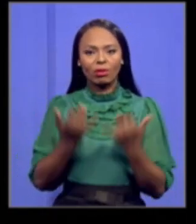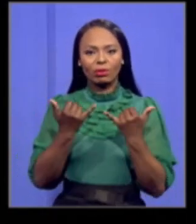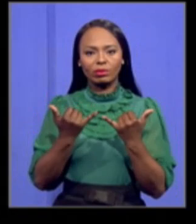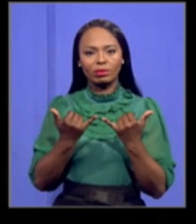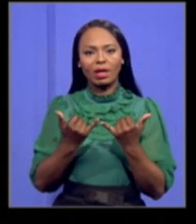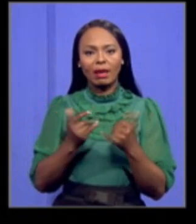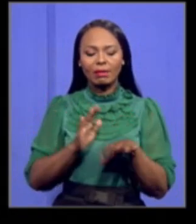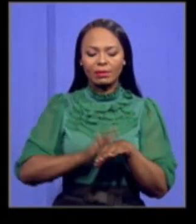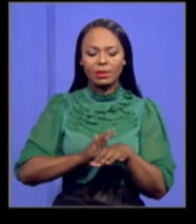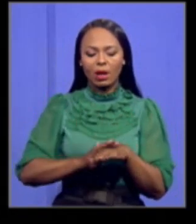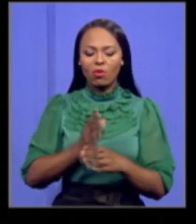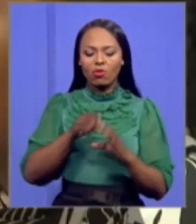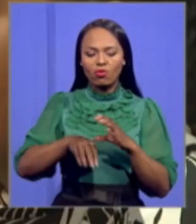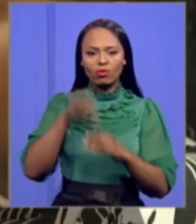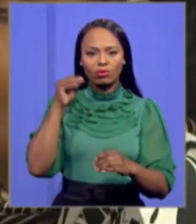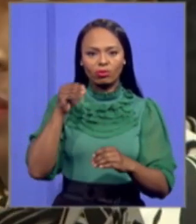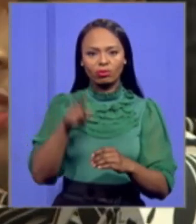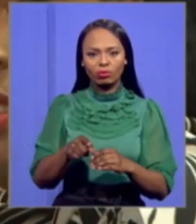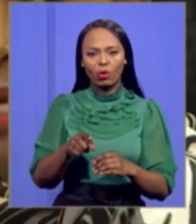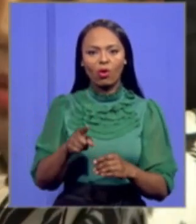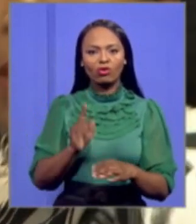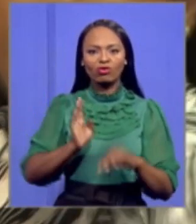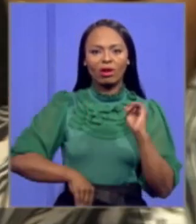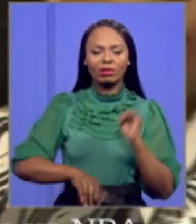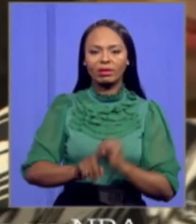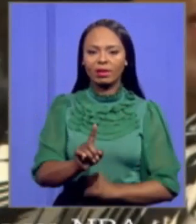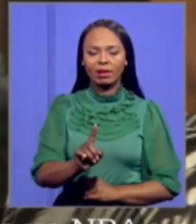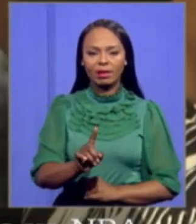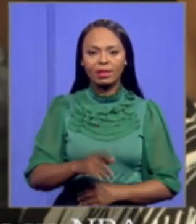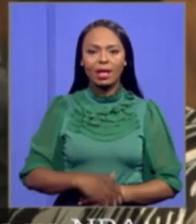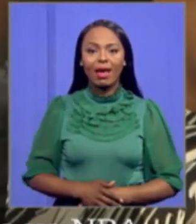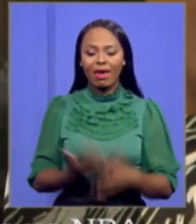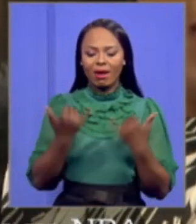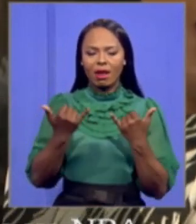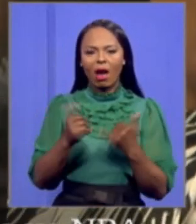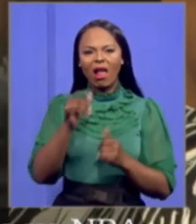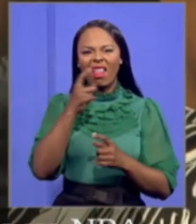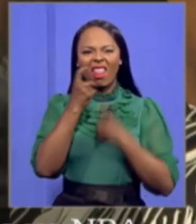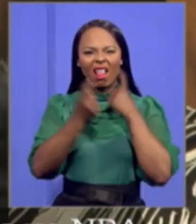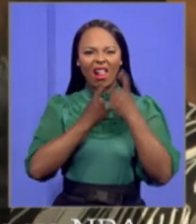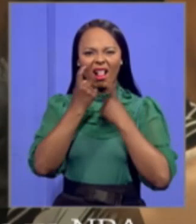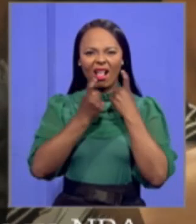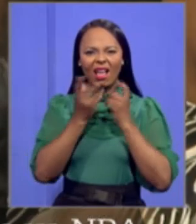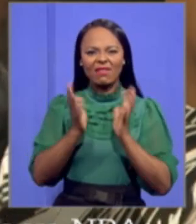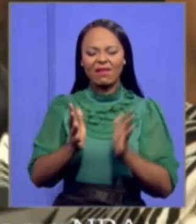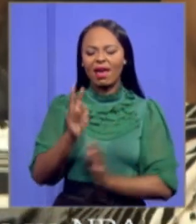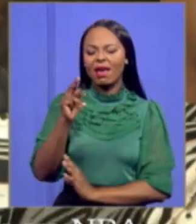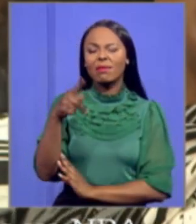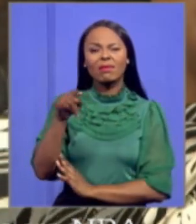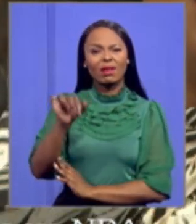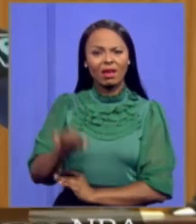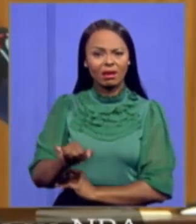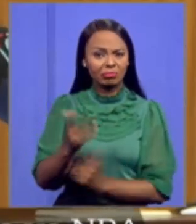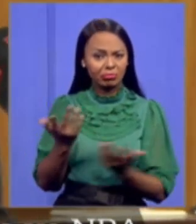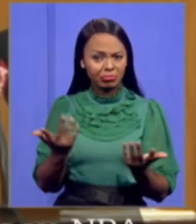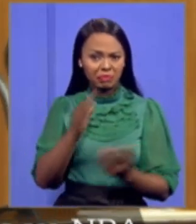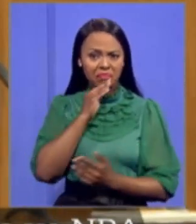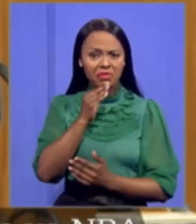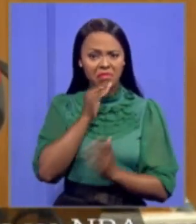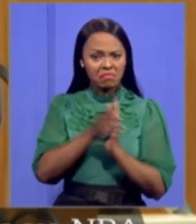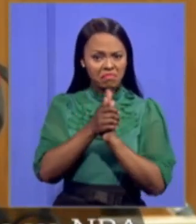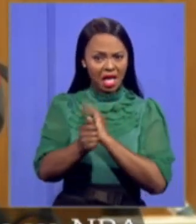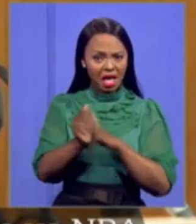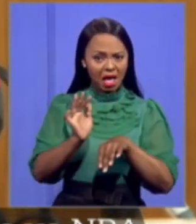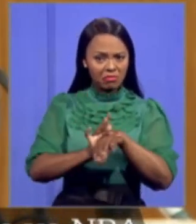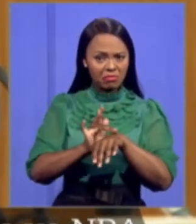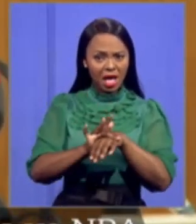or withdrawal of the charges. Corruption Watch e re sena se hlahisitse ngongoreho tsa hore na NPA ena le bokgoni bo hlokehang